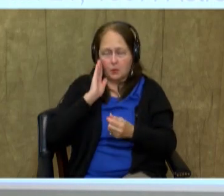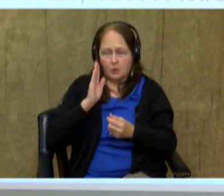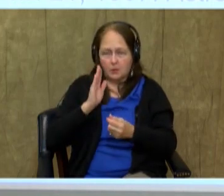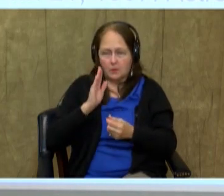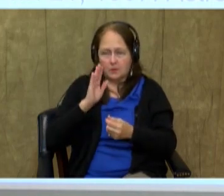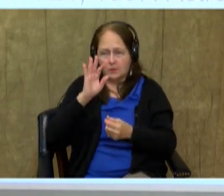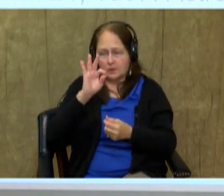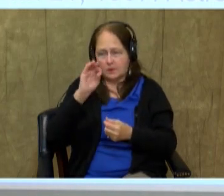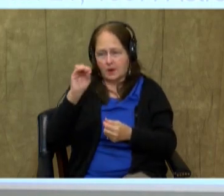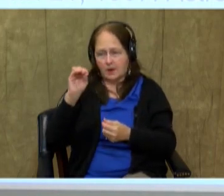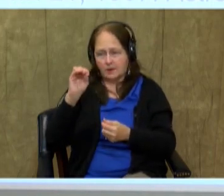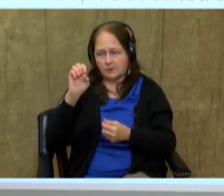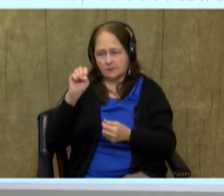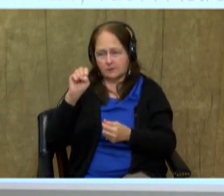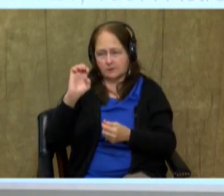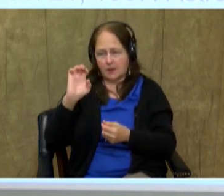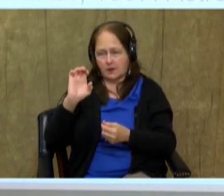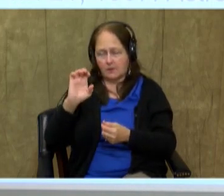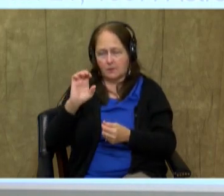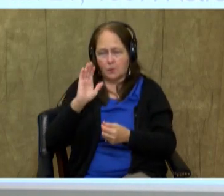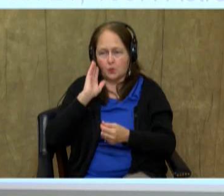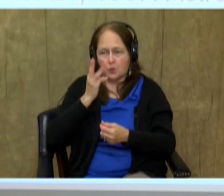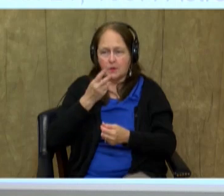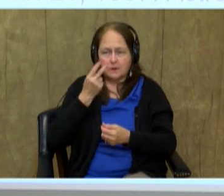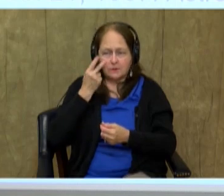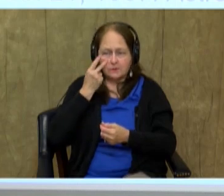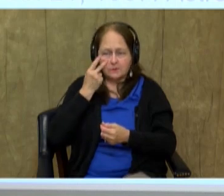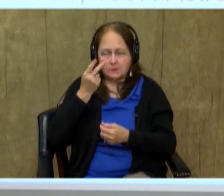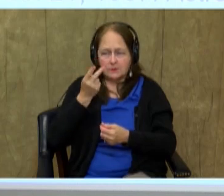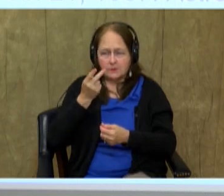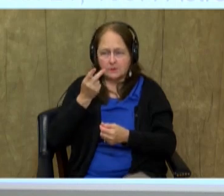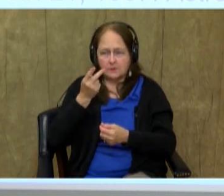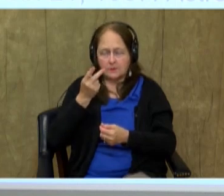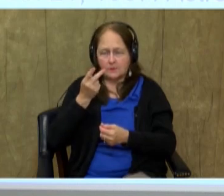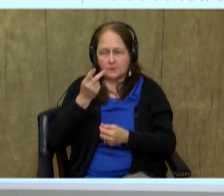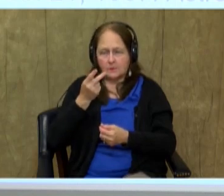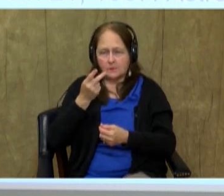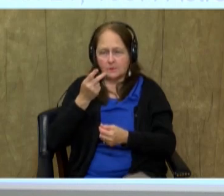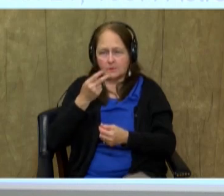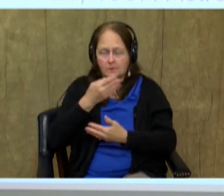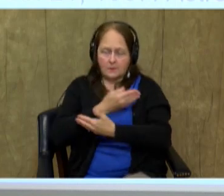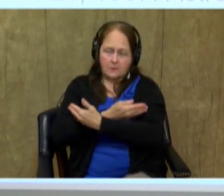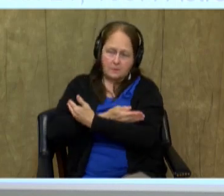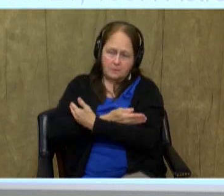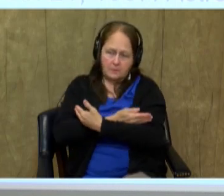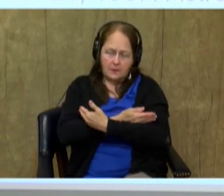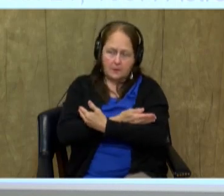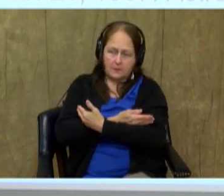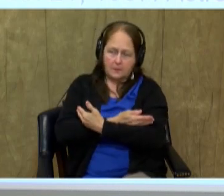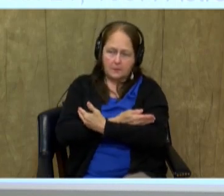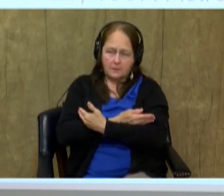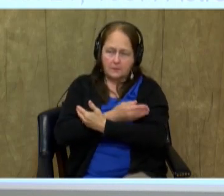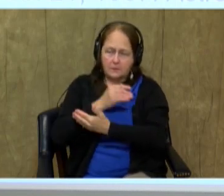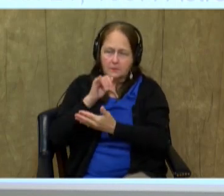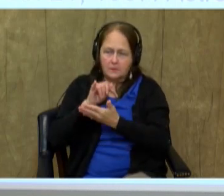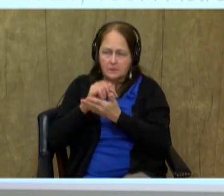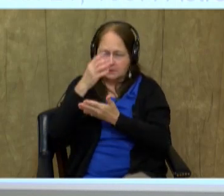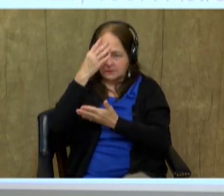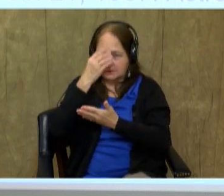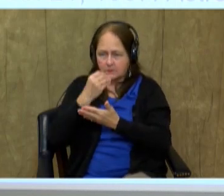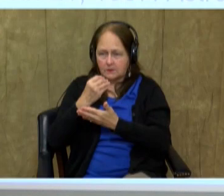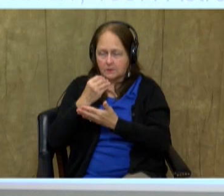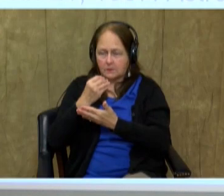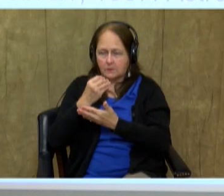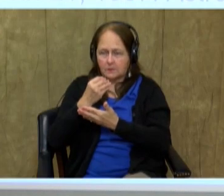combust for like 90 seconds. We also see this in like infant pajamas, like babies that sleep in